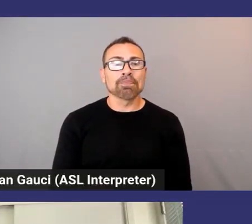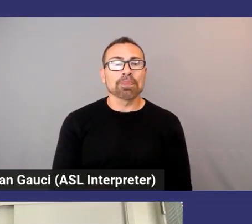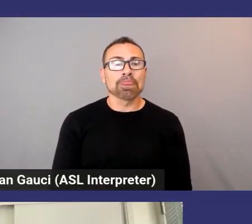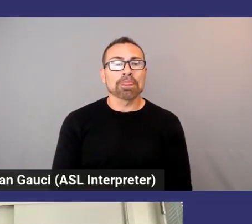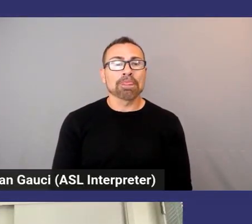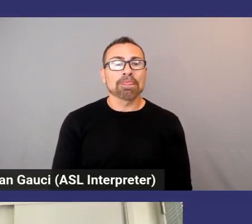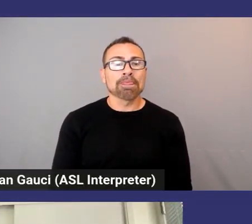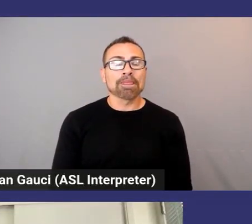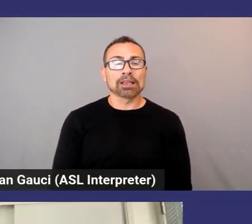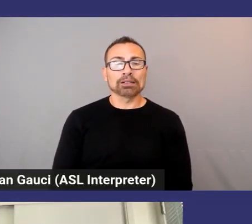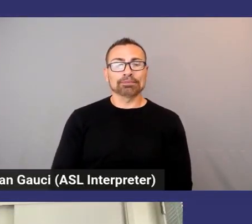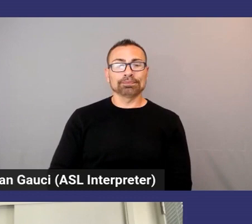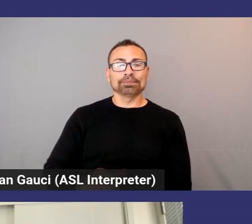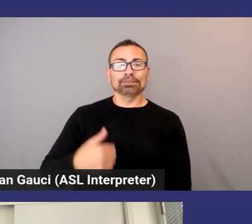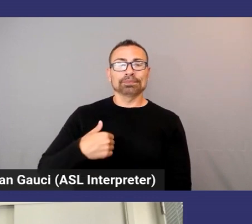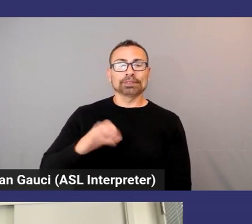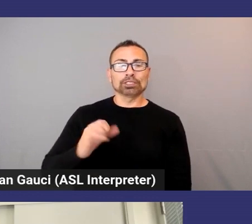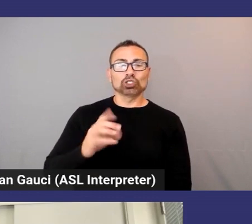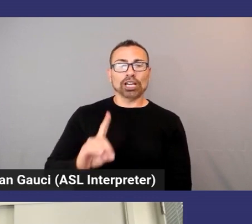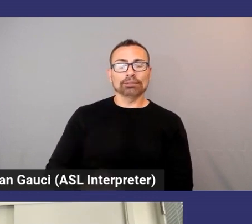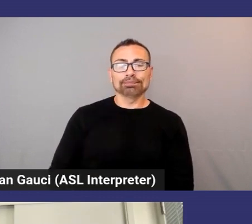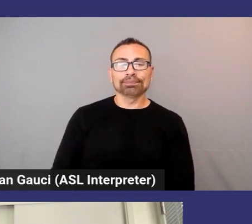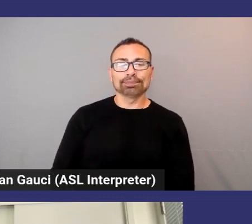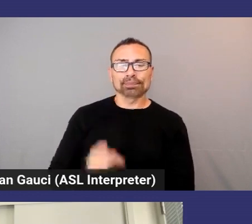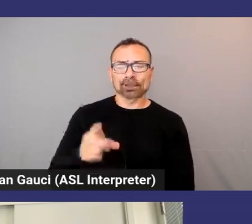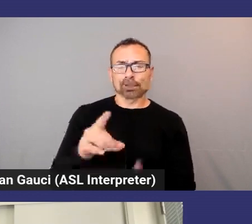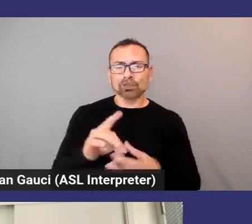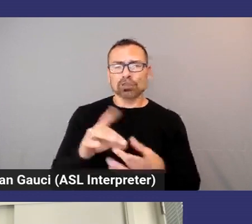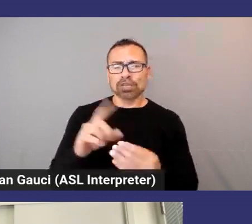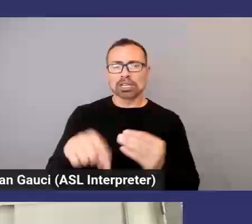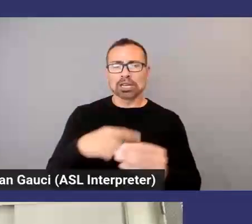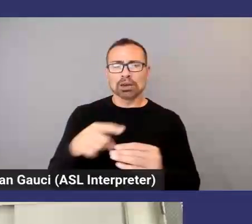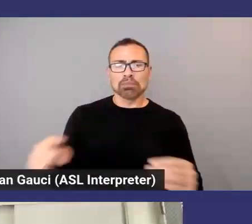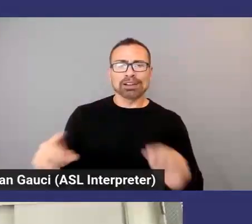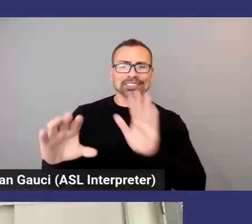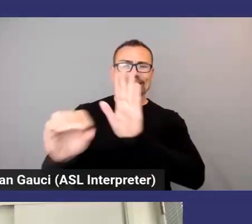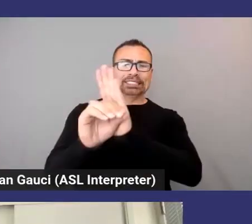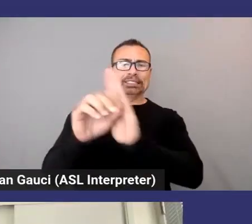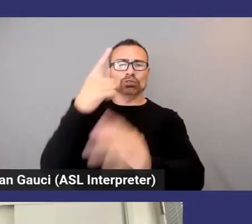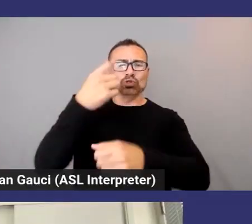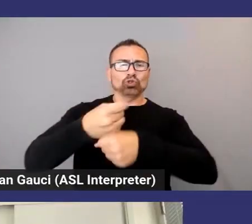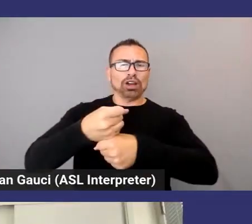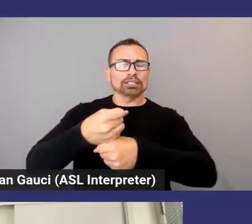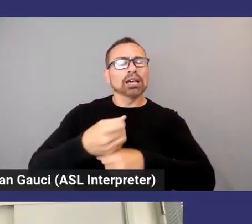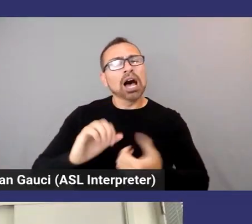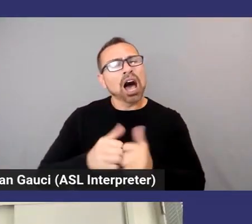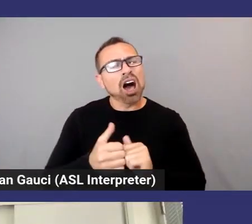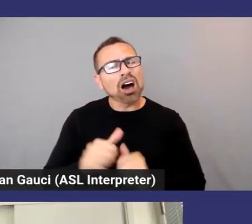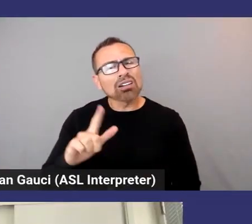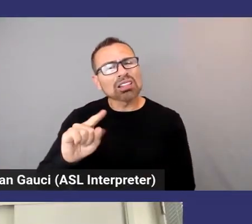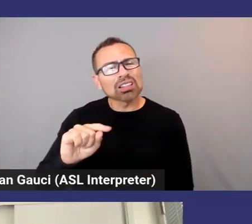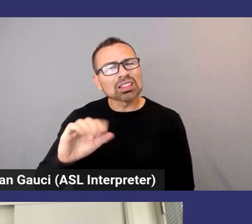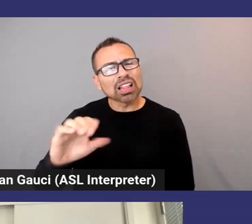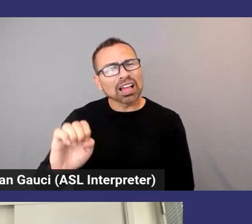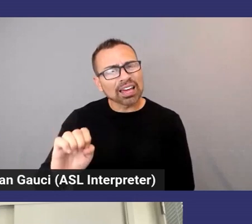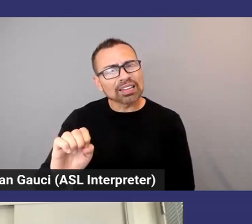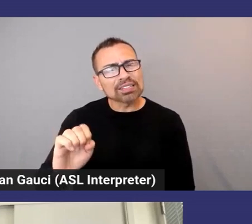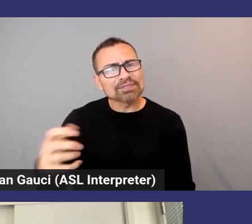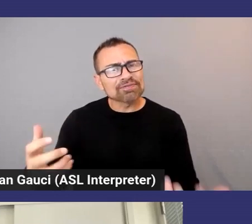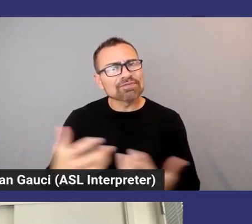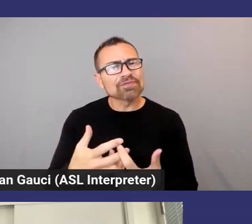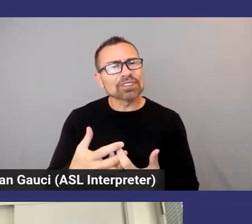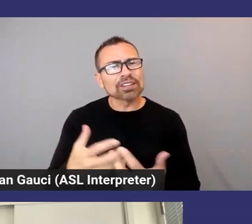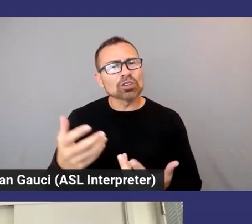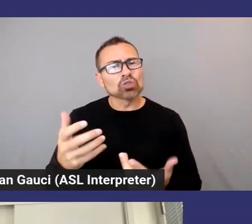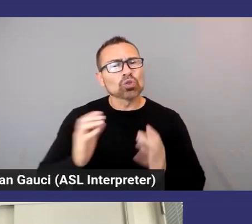So you mentioned a little bit about zero trust. How would Lattice fit into a customer's